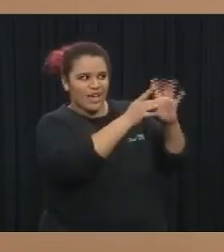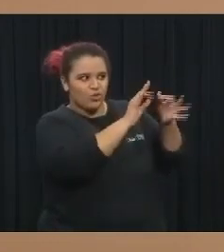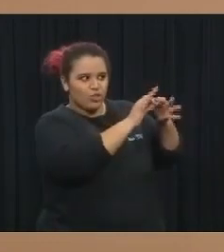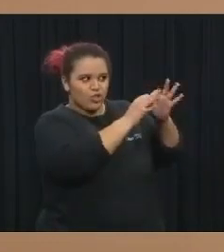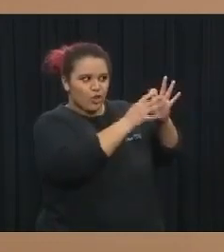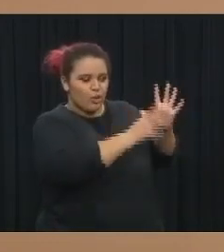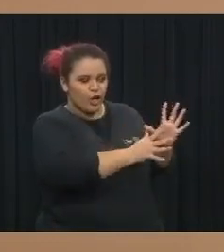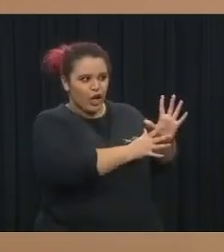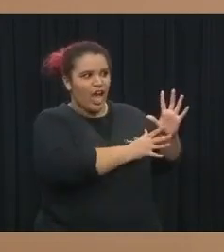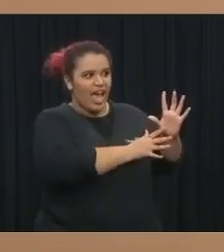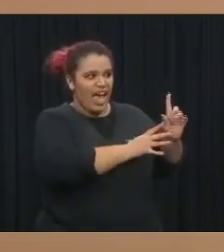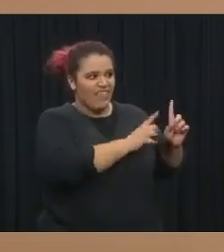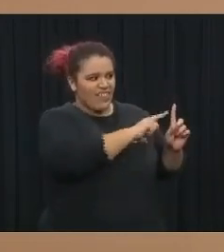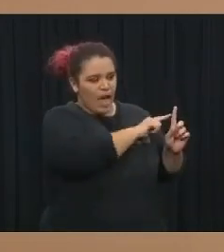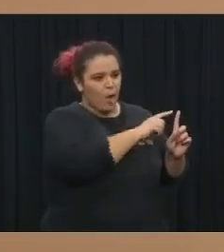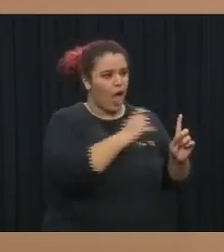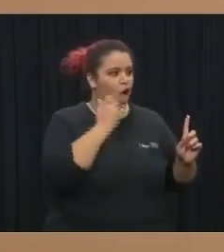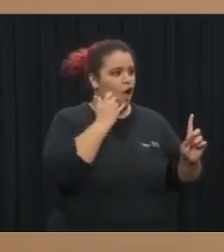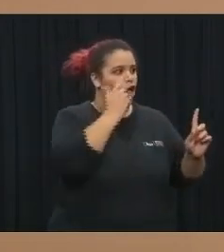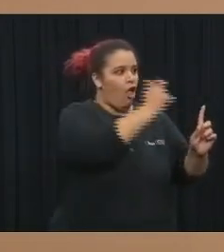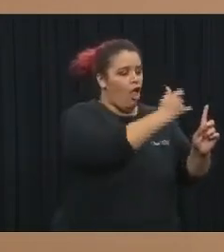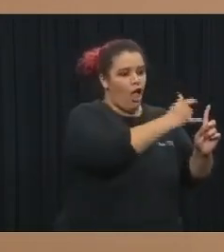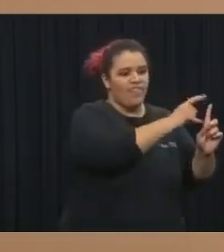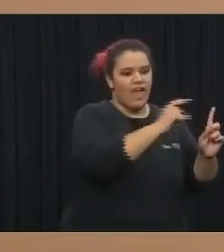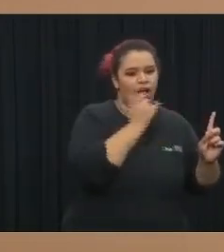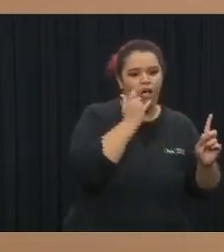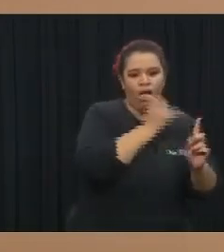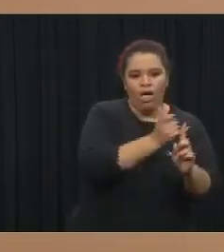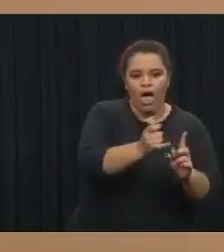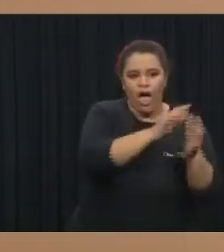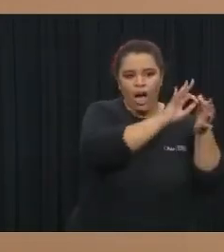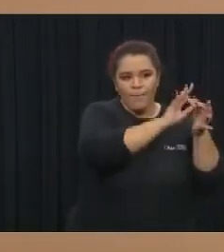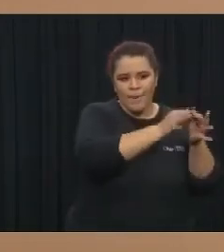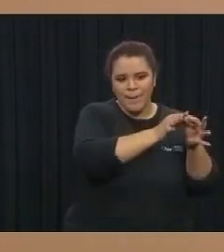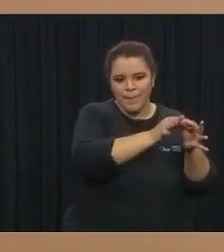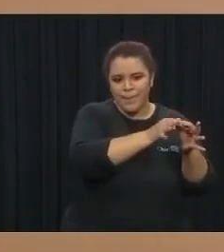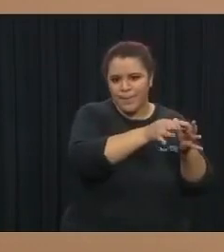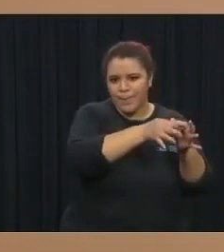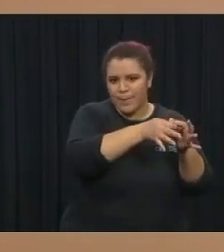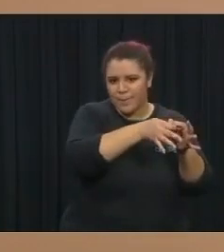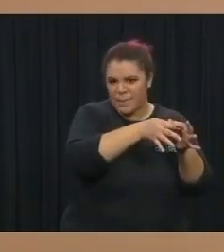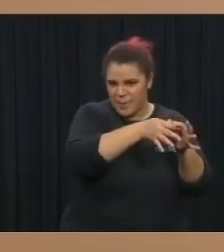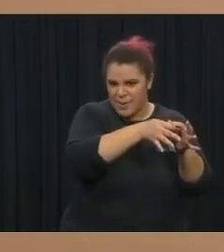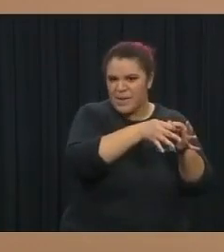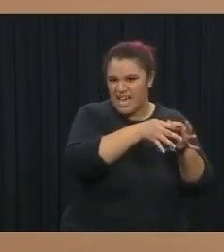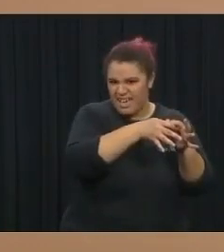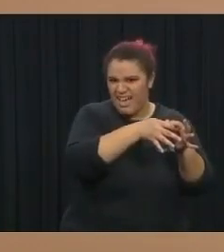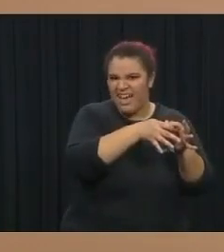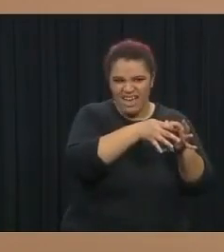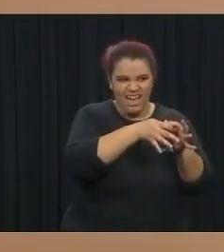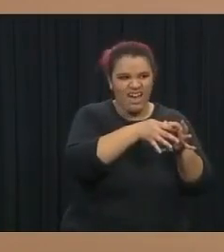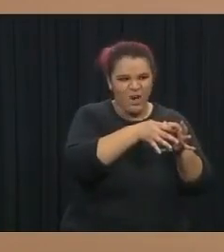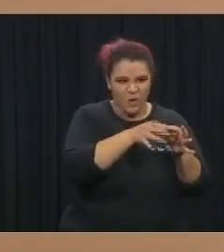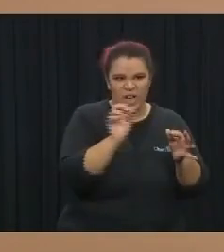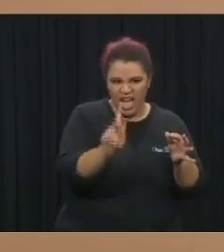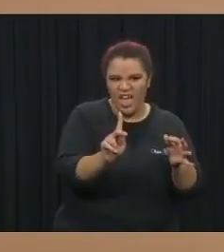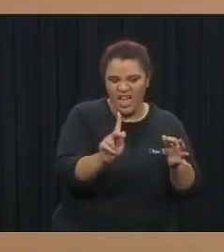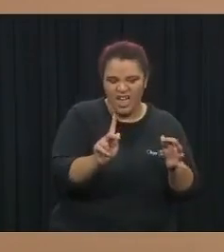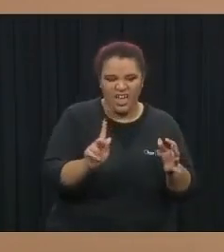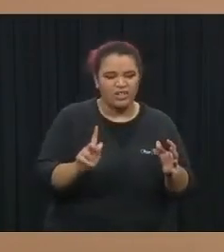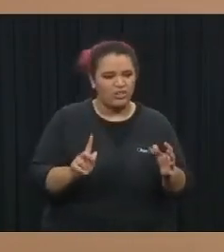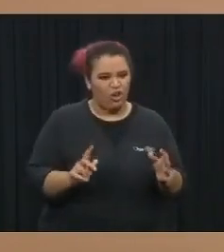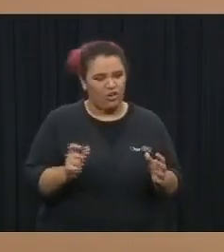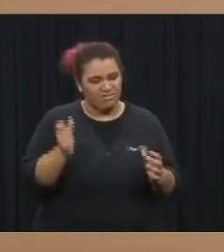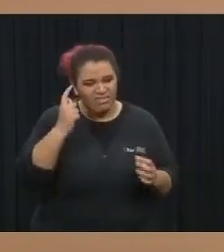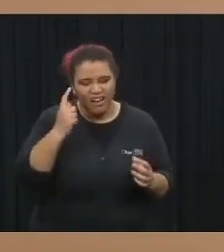be left. But then in terms of written materials as well. But that's not all. A lot of our local health departments are reaching out and working with